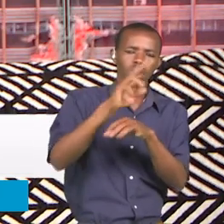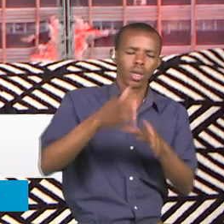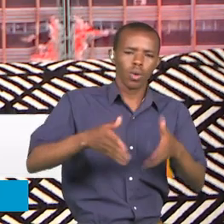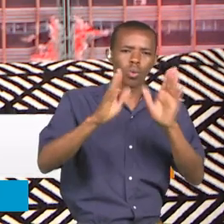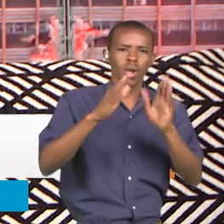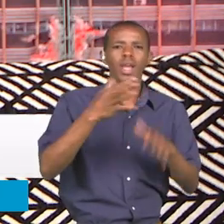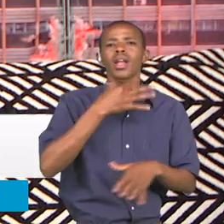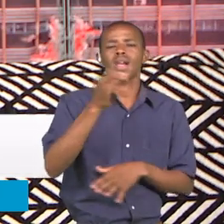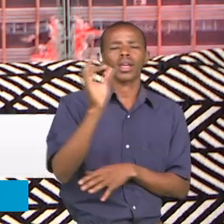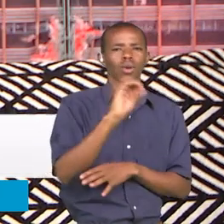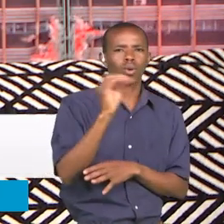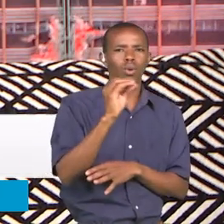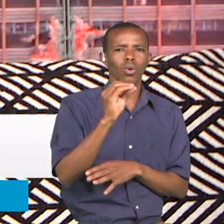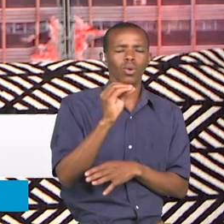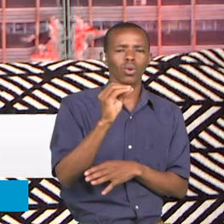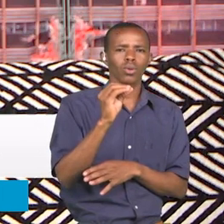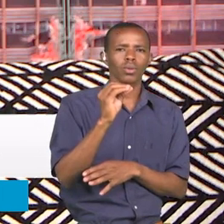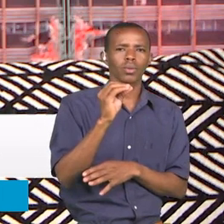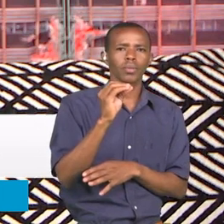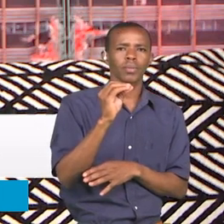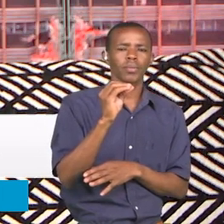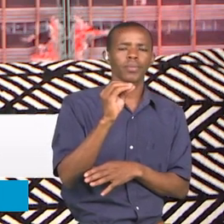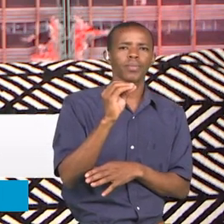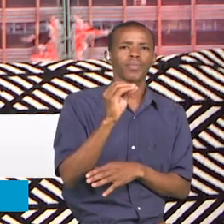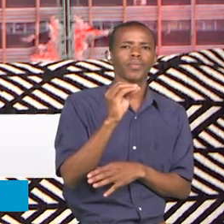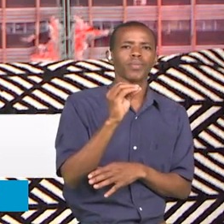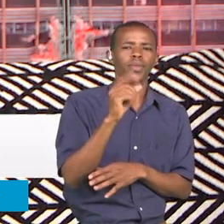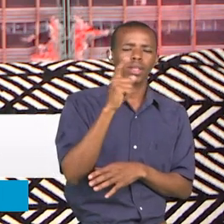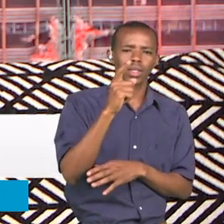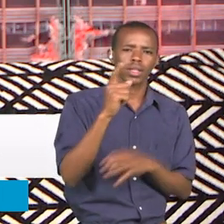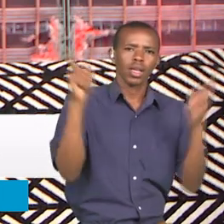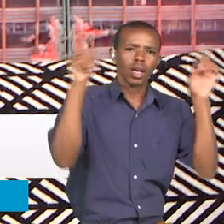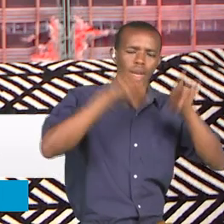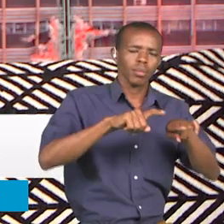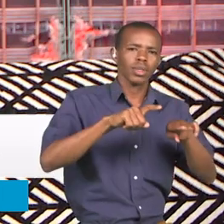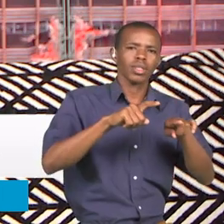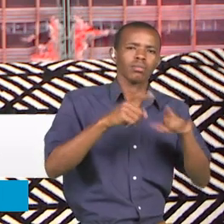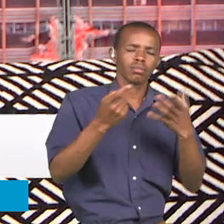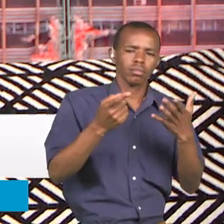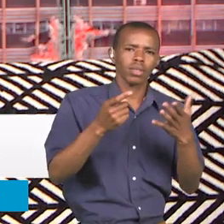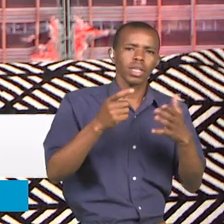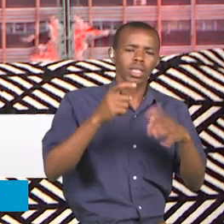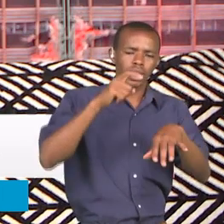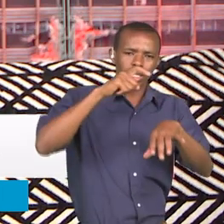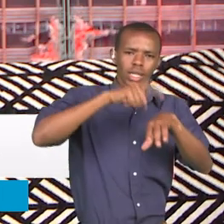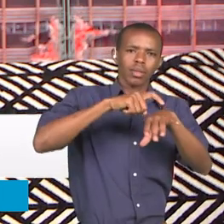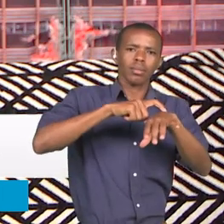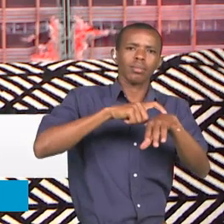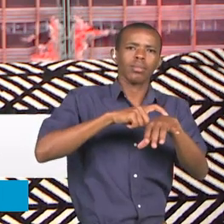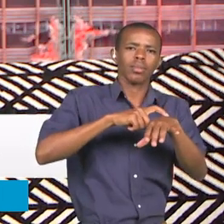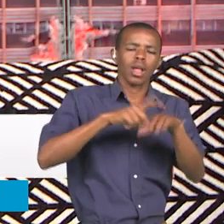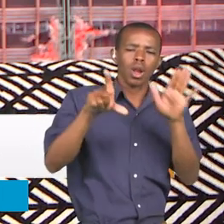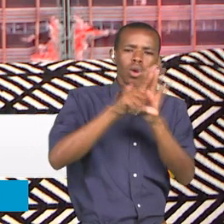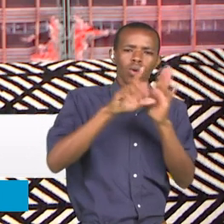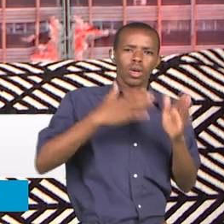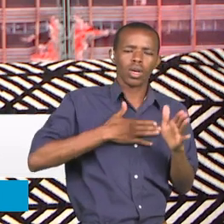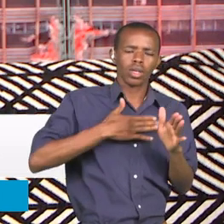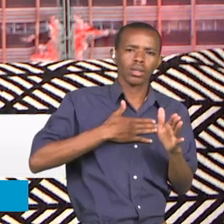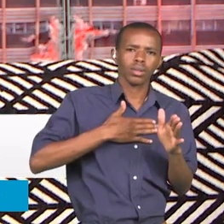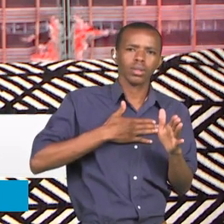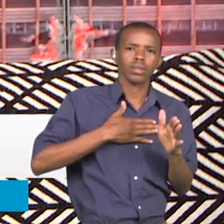do not like, you've not approved of it. Yeah, yeah. And this comes back to the point, brings me to the point where I said that our laws are not